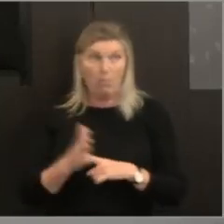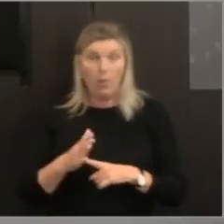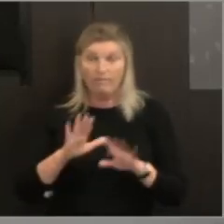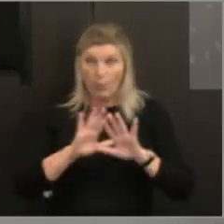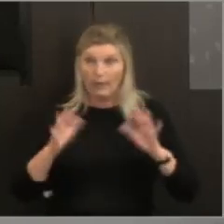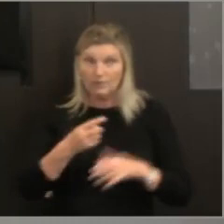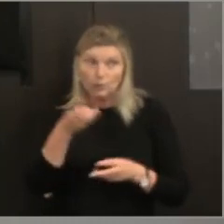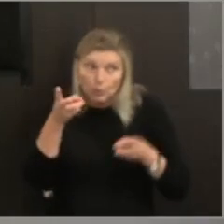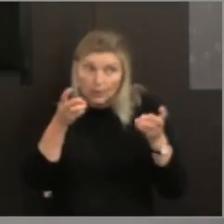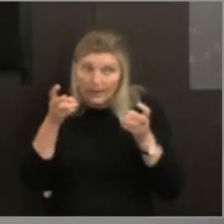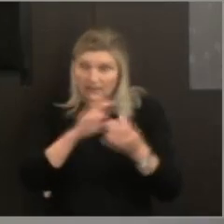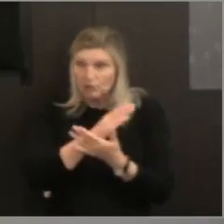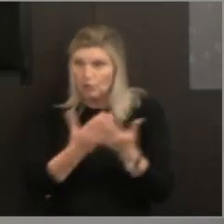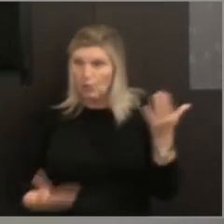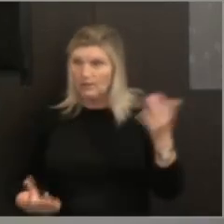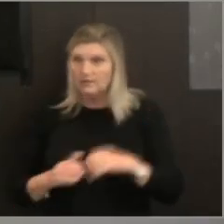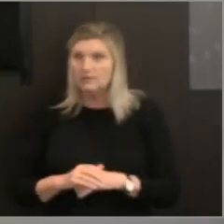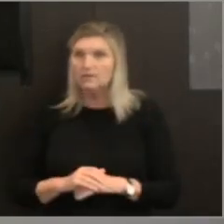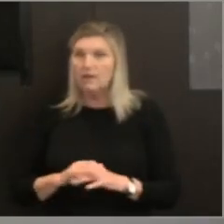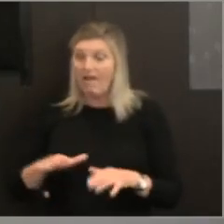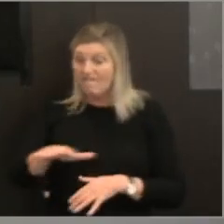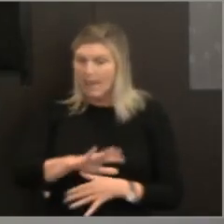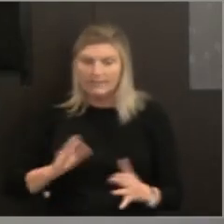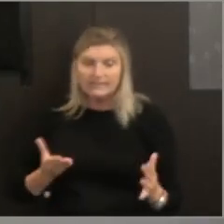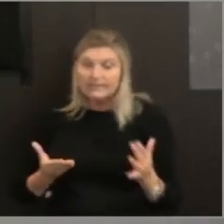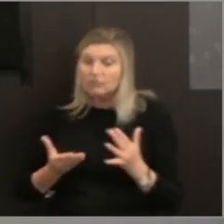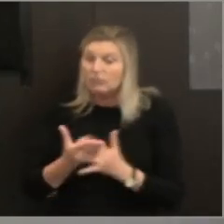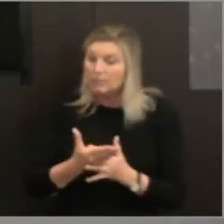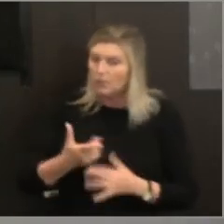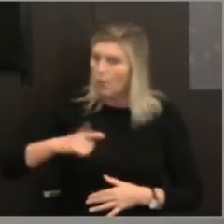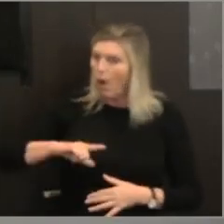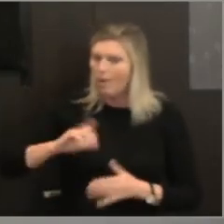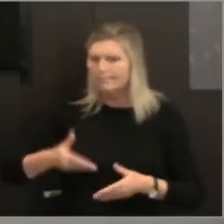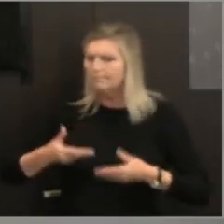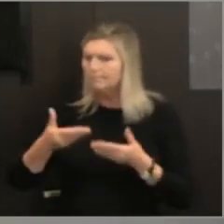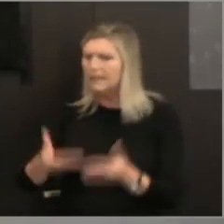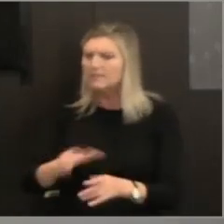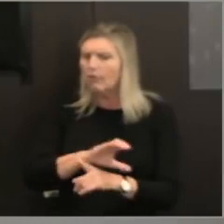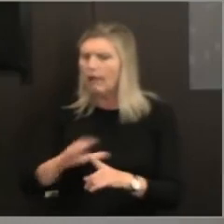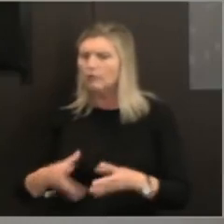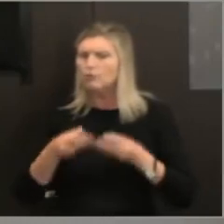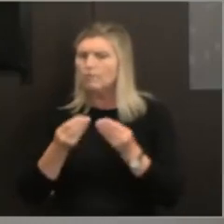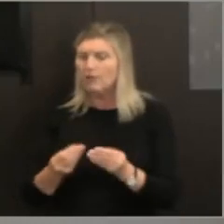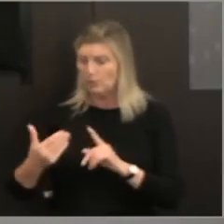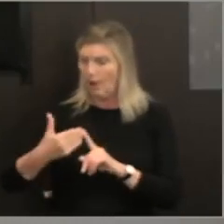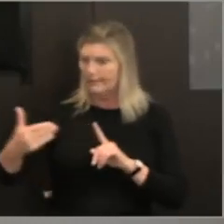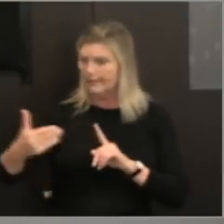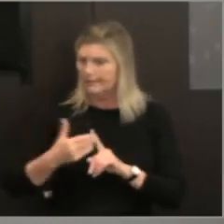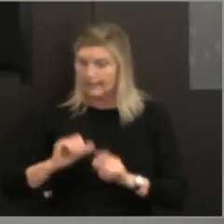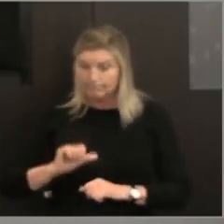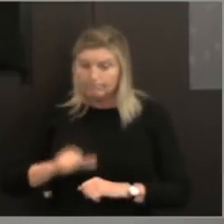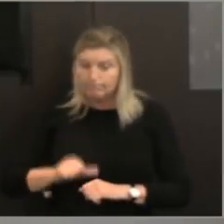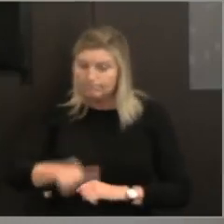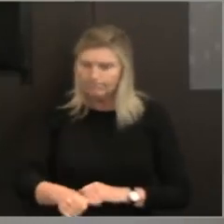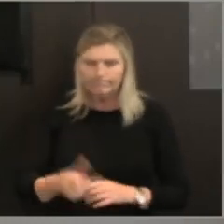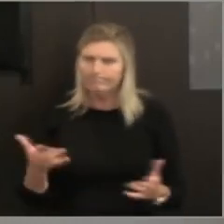commission, families are disrupted to prevent the transmission of cultural values and identity from one generation to